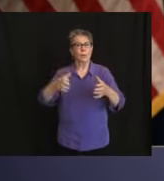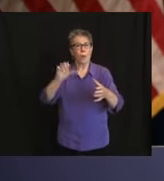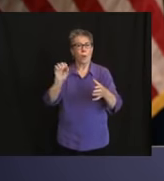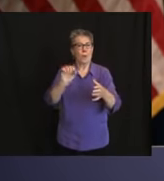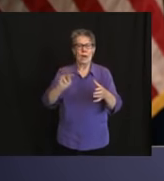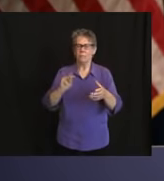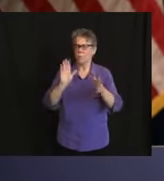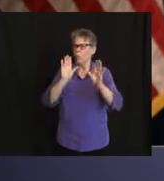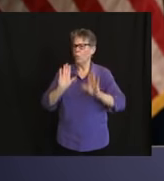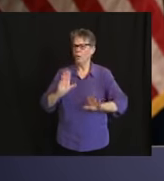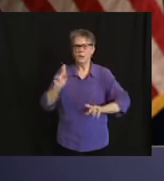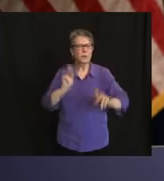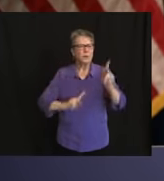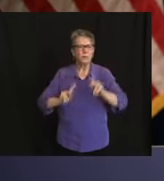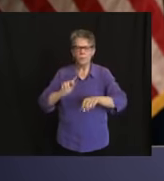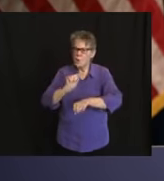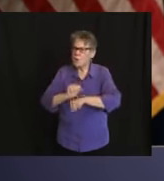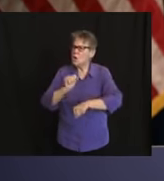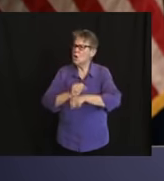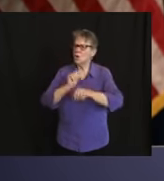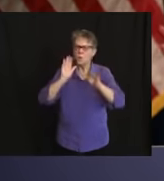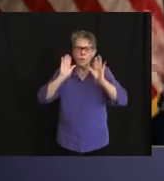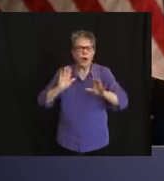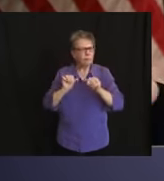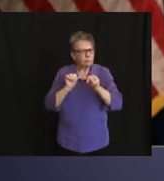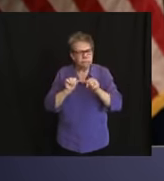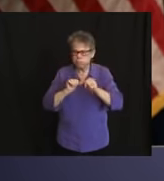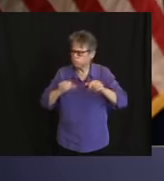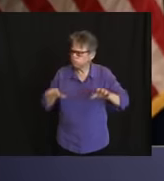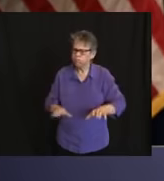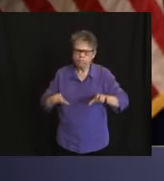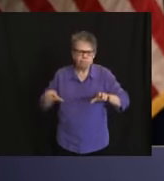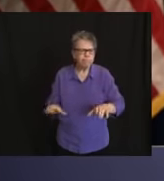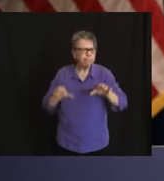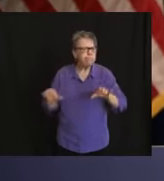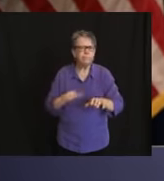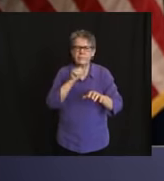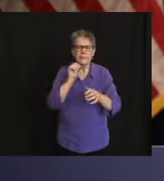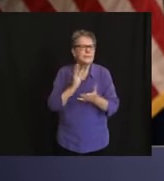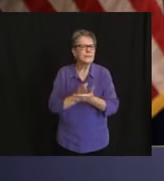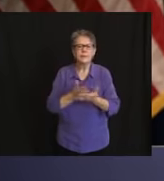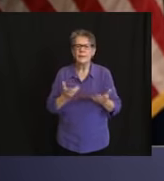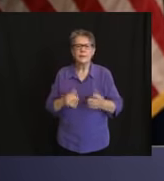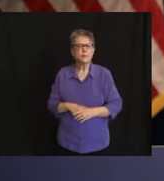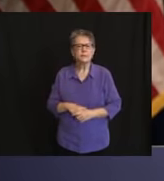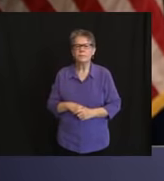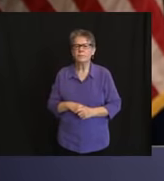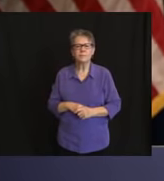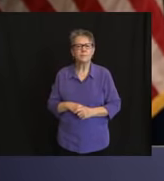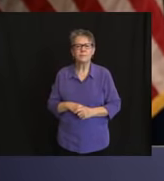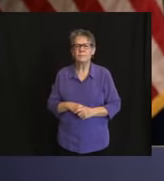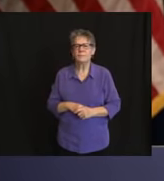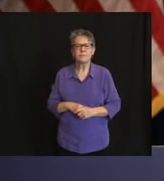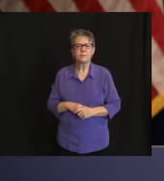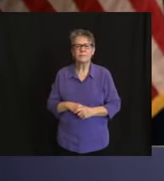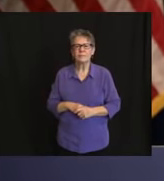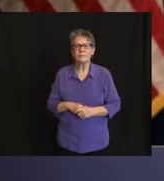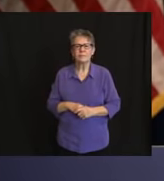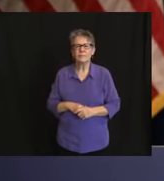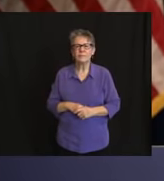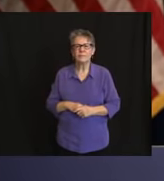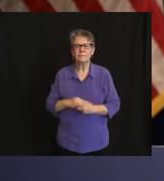everybody. A word I would use to describe Judy's team exemplifies this, state police, the whole of government. The word